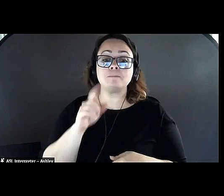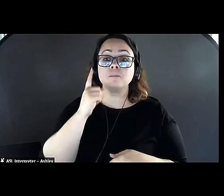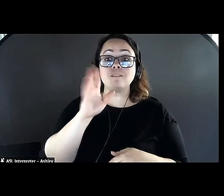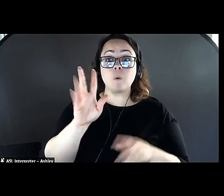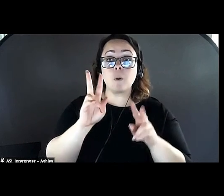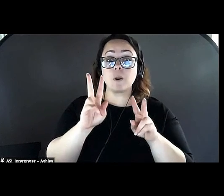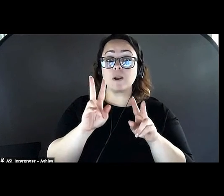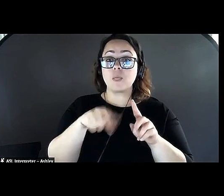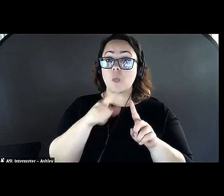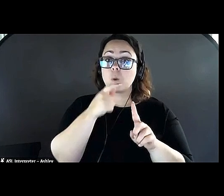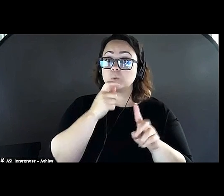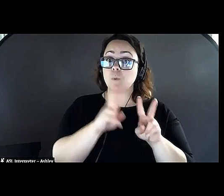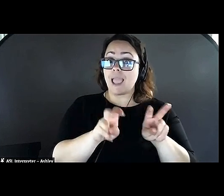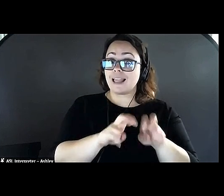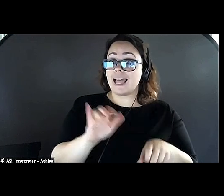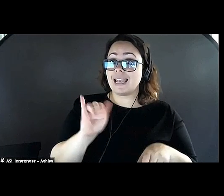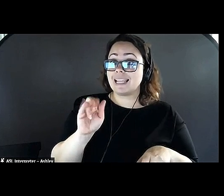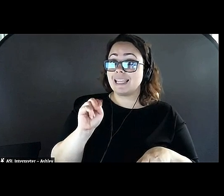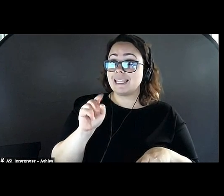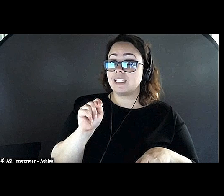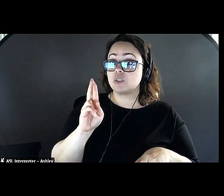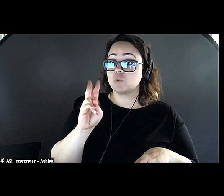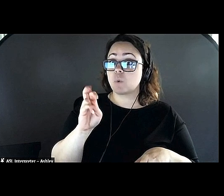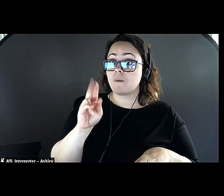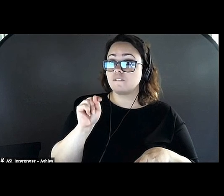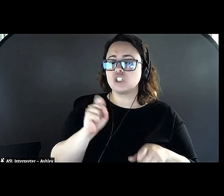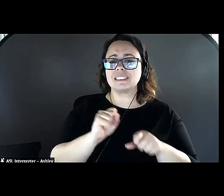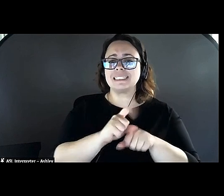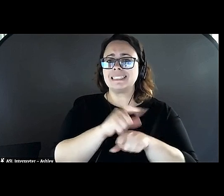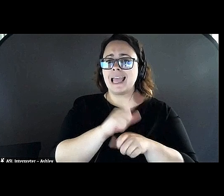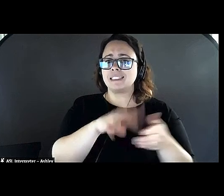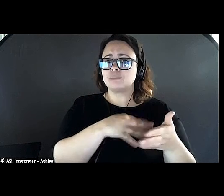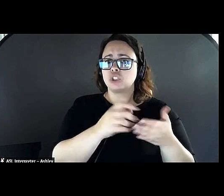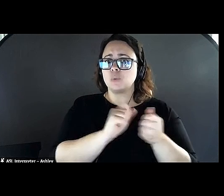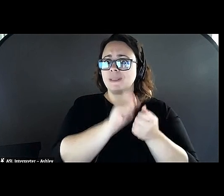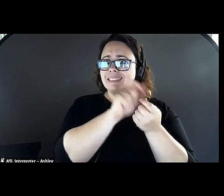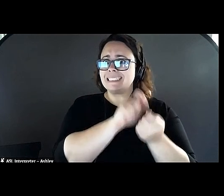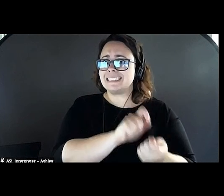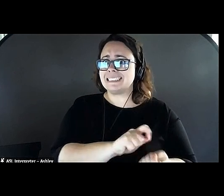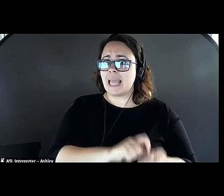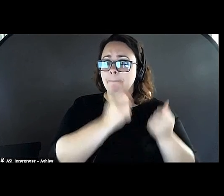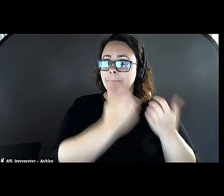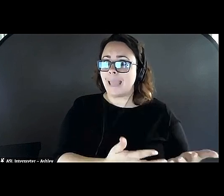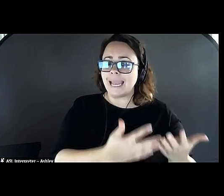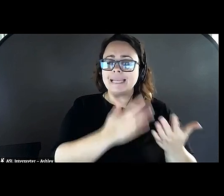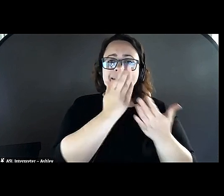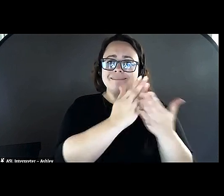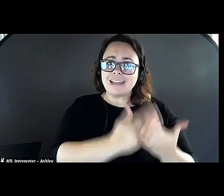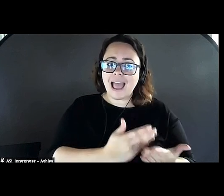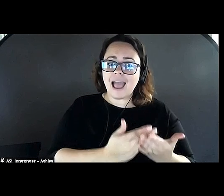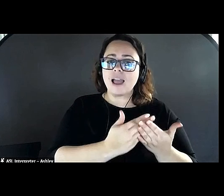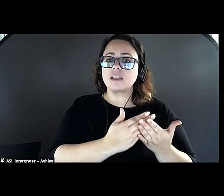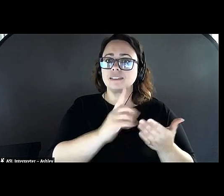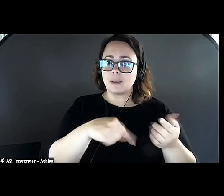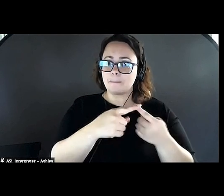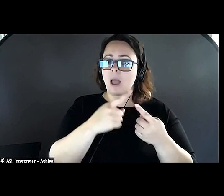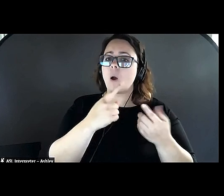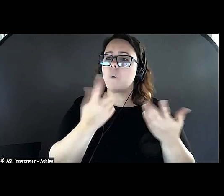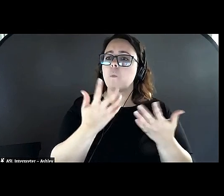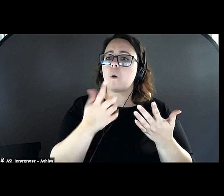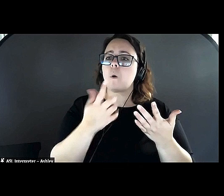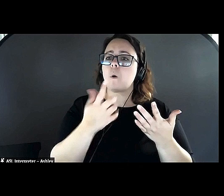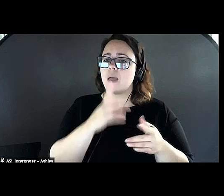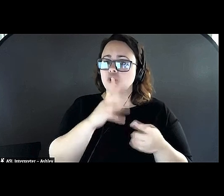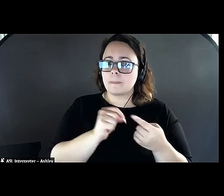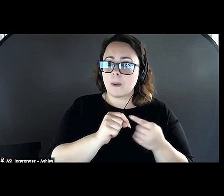analytic introverts, send them spreadsheets with lots of details, lots of facts about your strategy. For